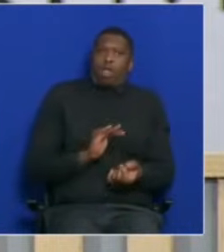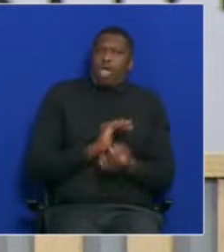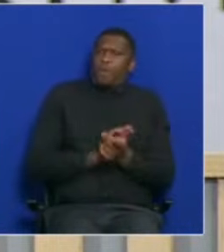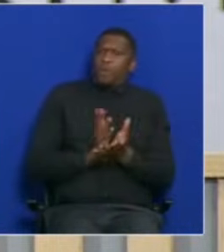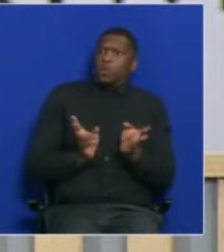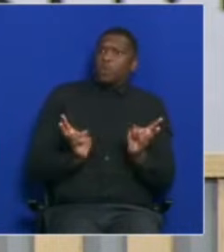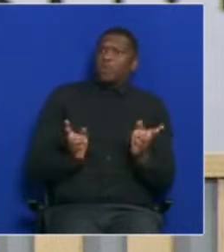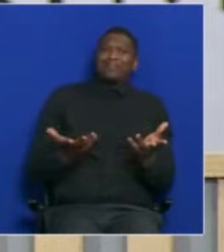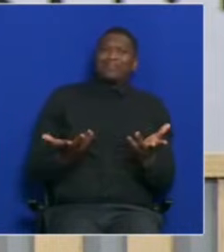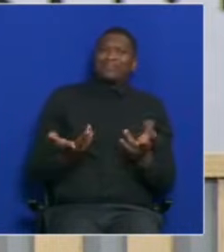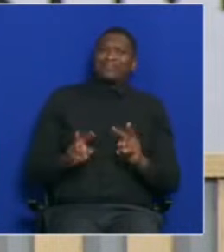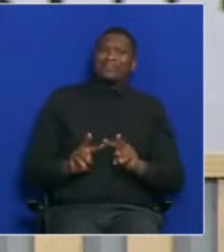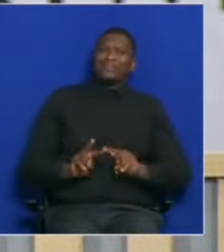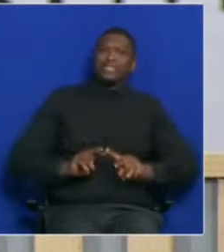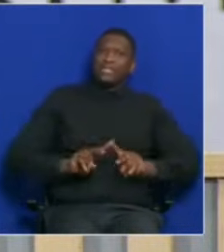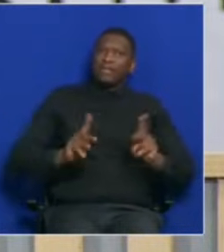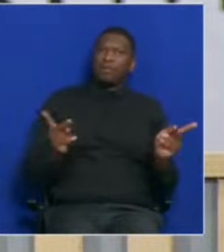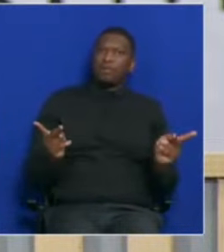and